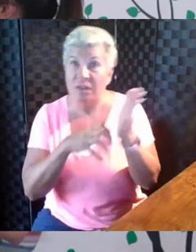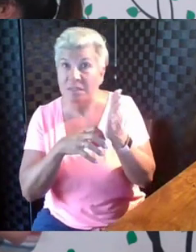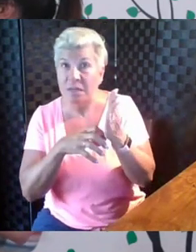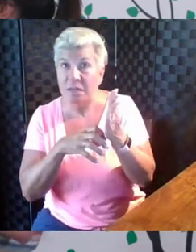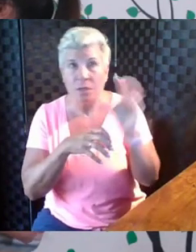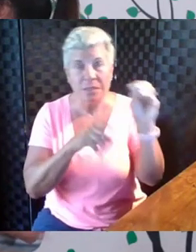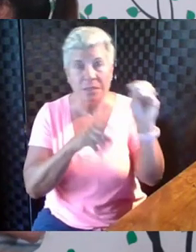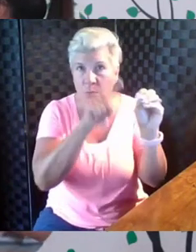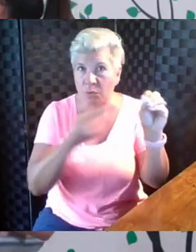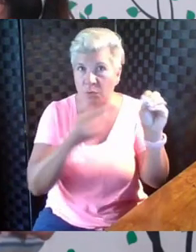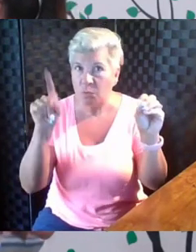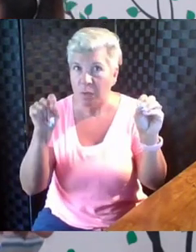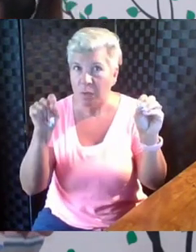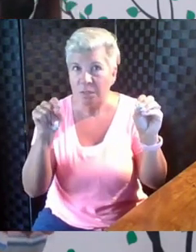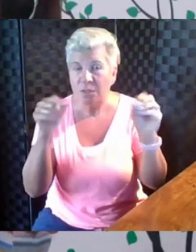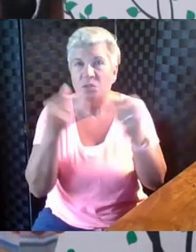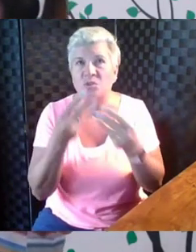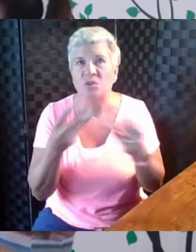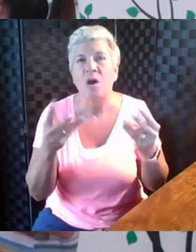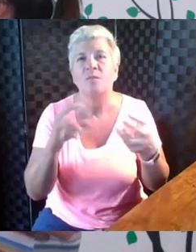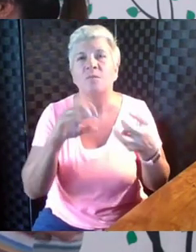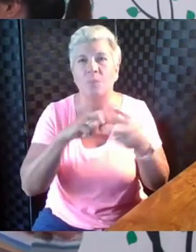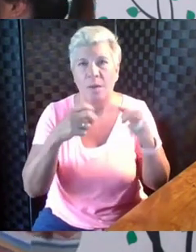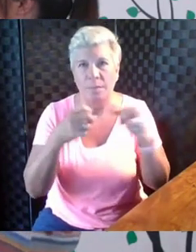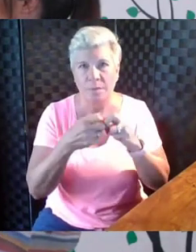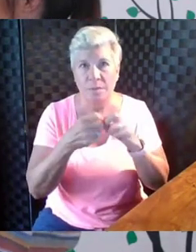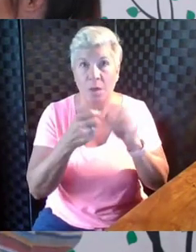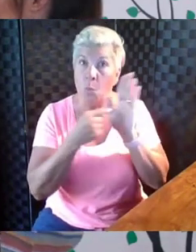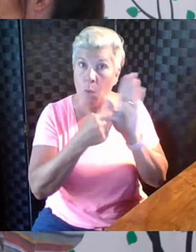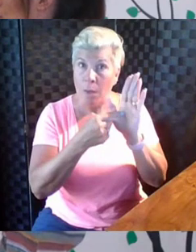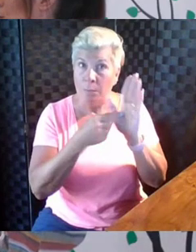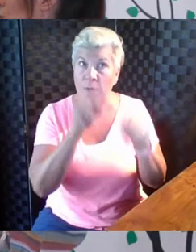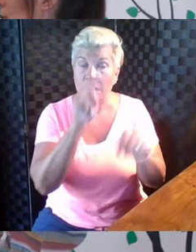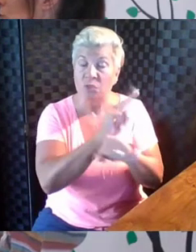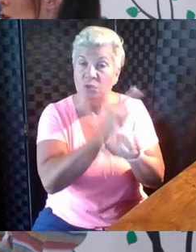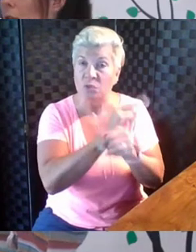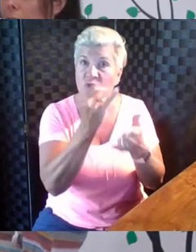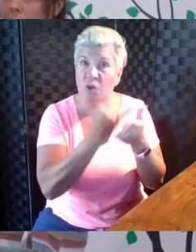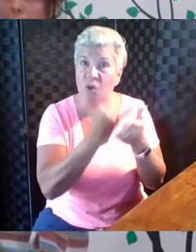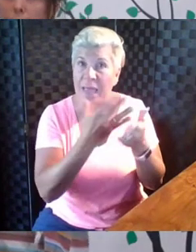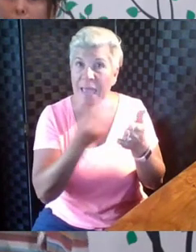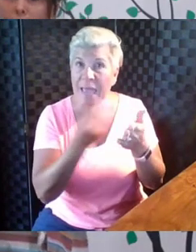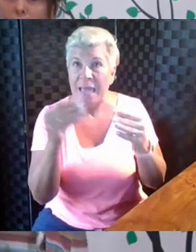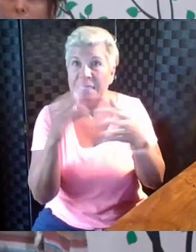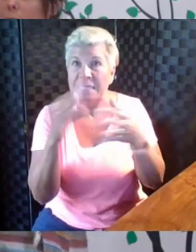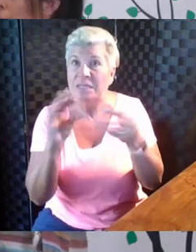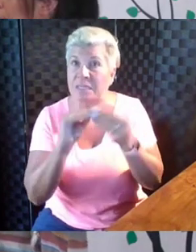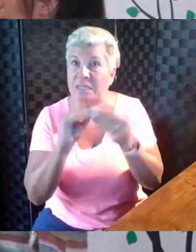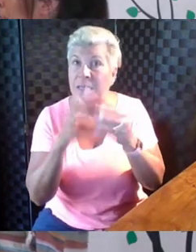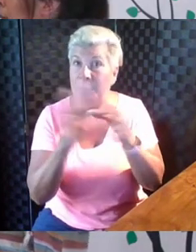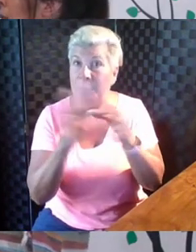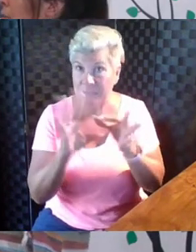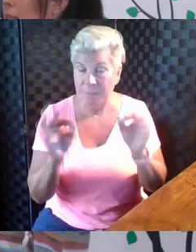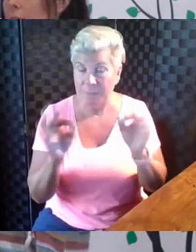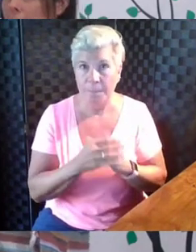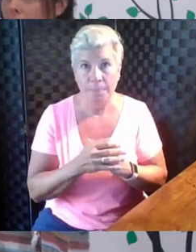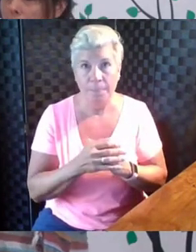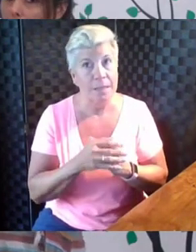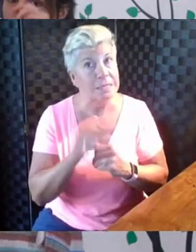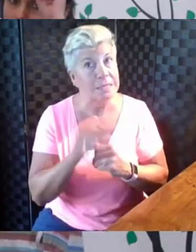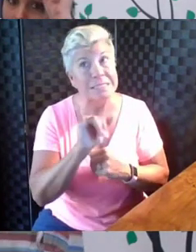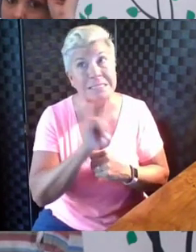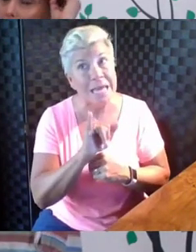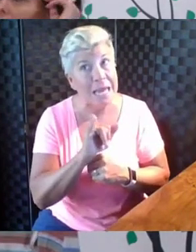within 20 to solve real-world problems. I can represent my answer using drawings and equations. Now this is the